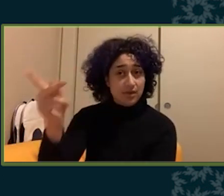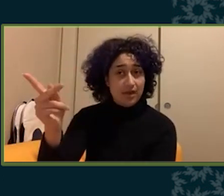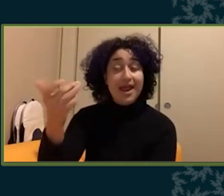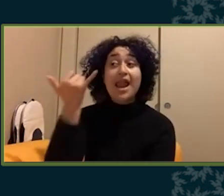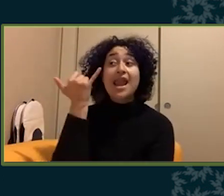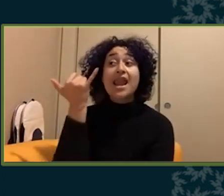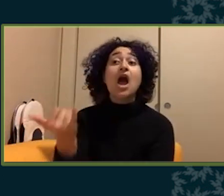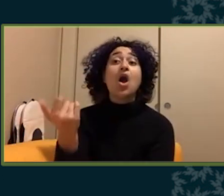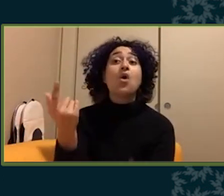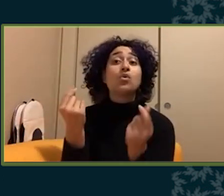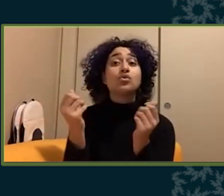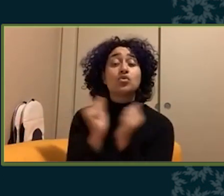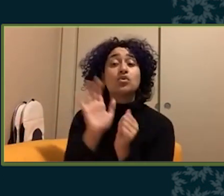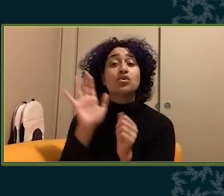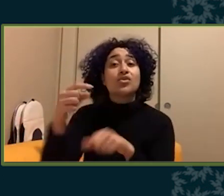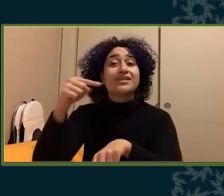earth?